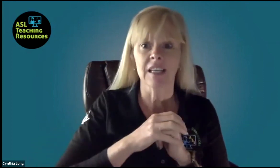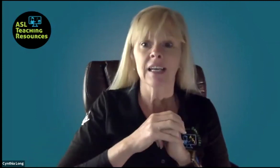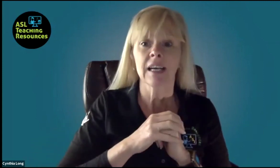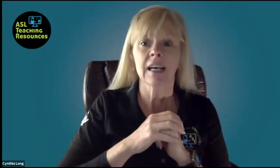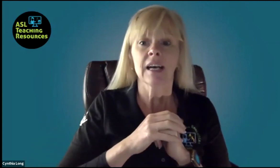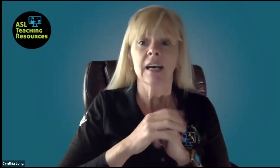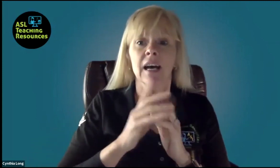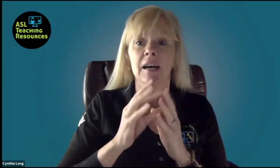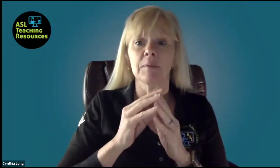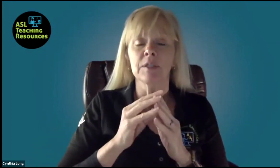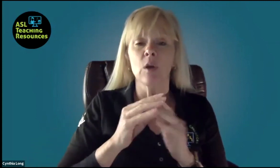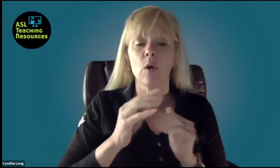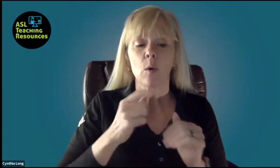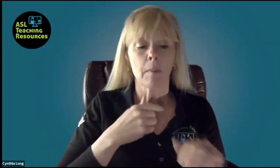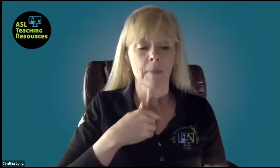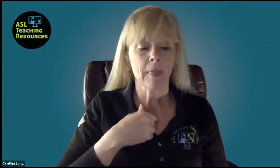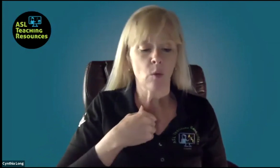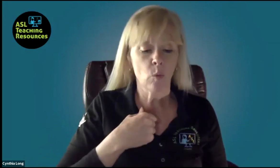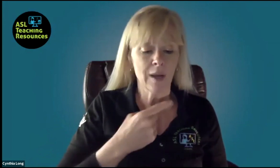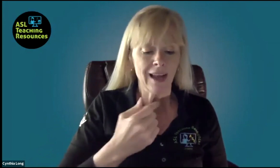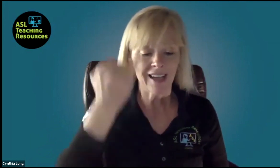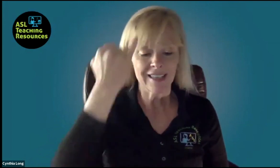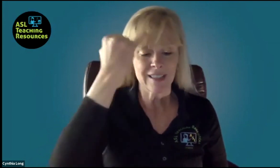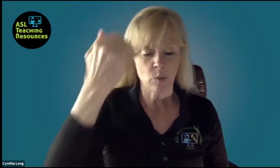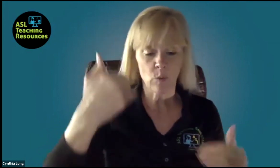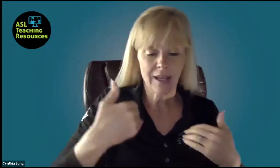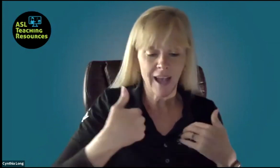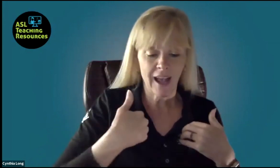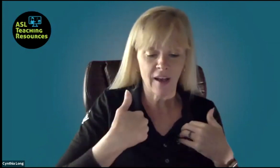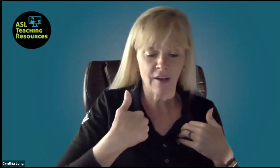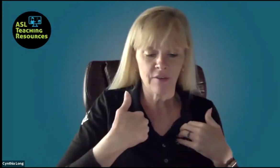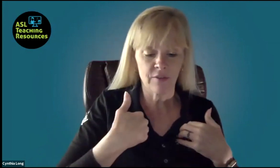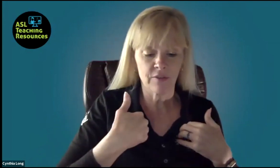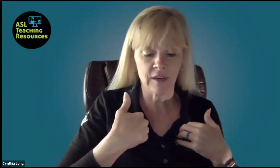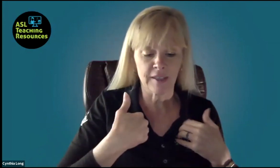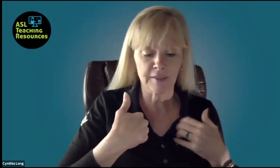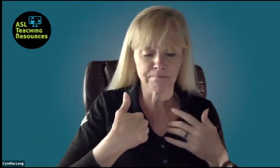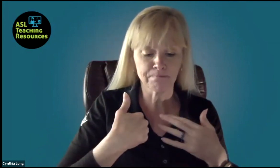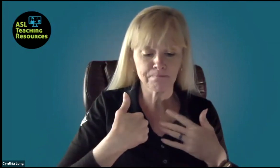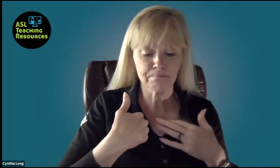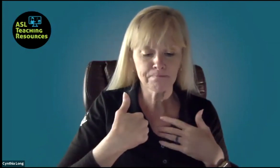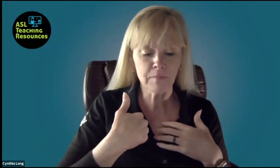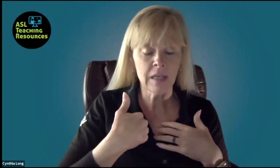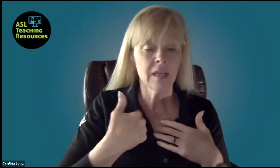yet. So one idea we have,